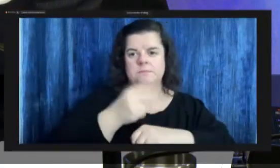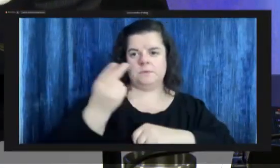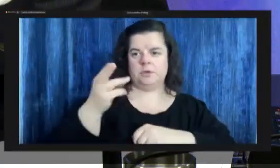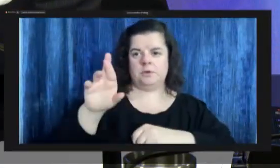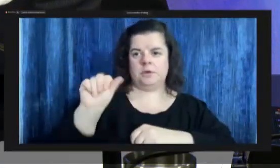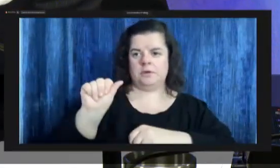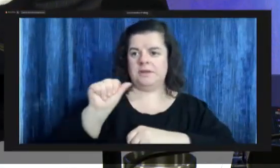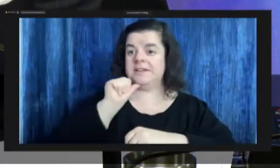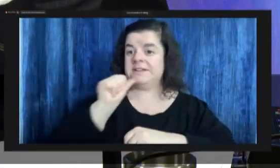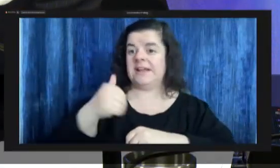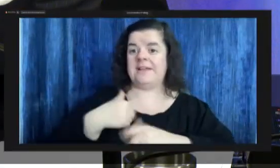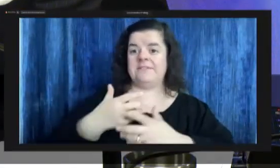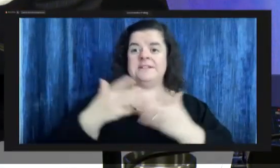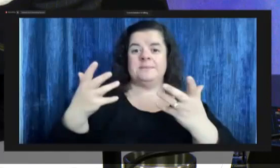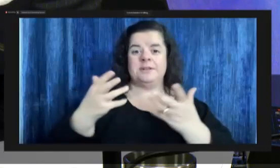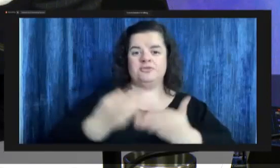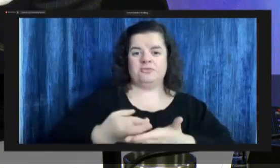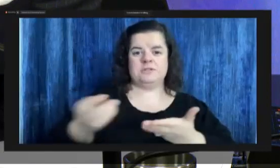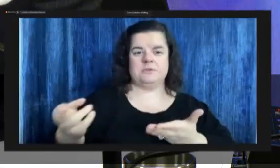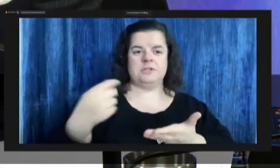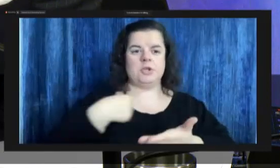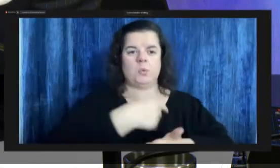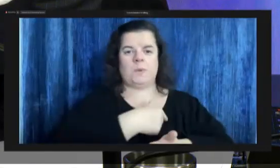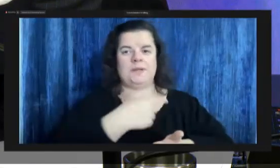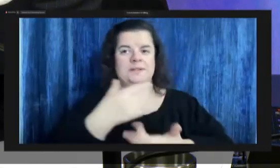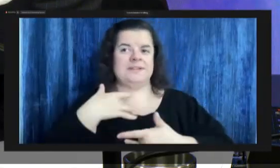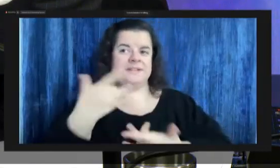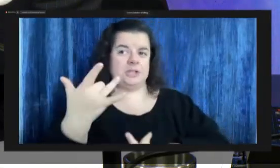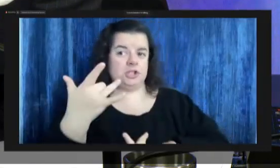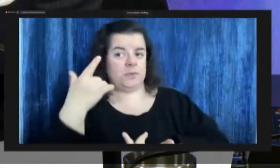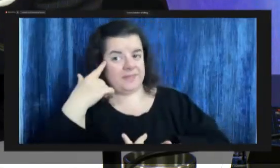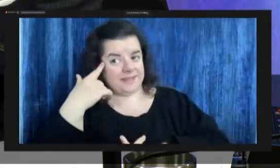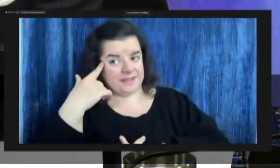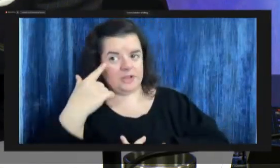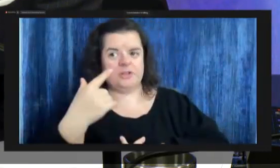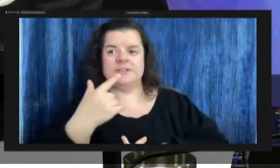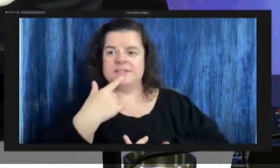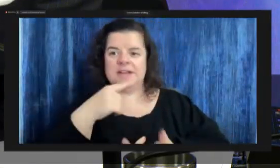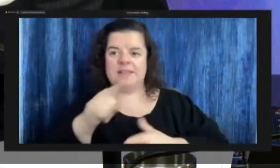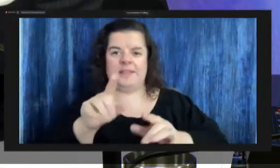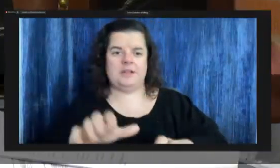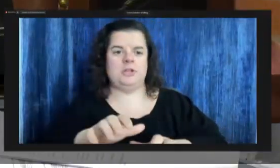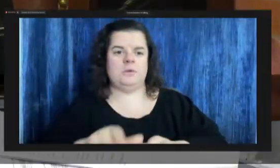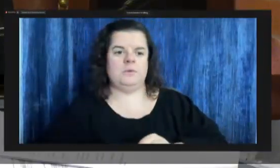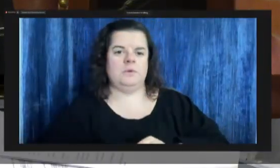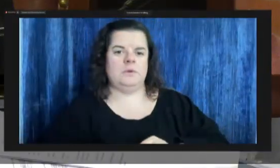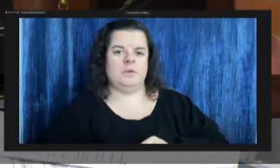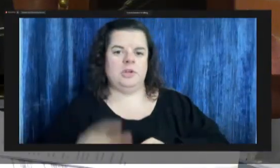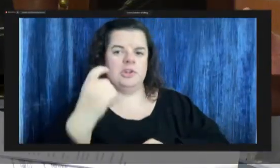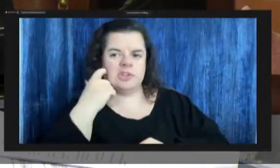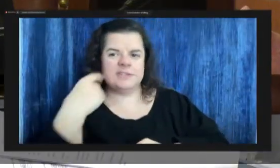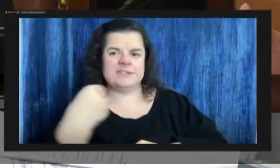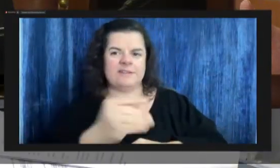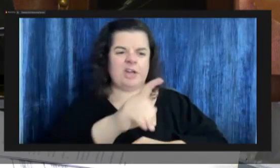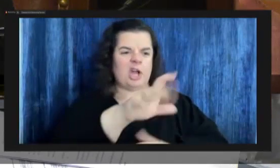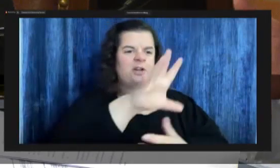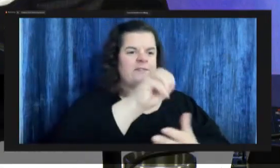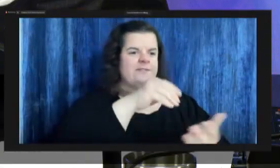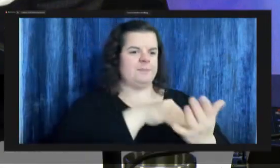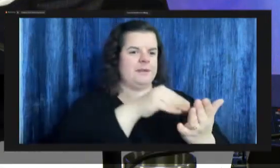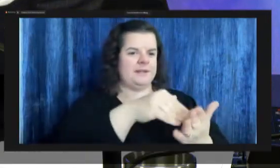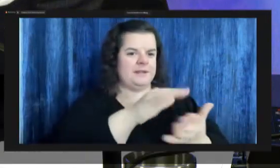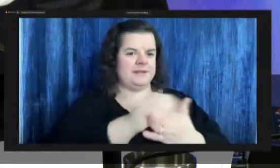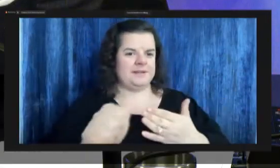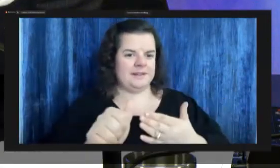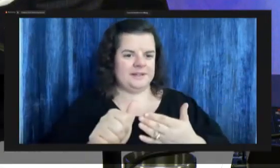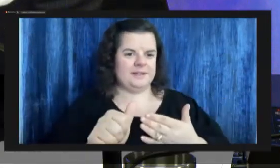doesn't have as much resources as we tend to say they do. Gave them like $150 million. And then